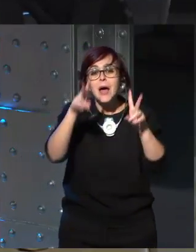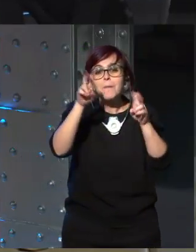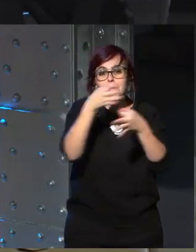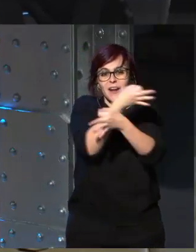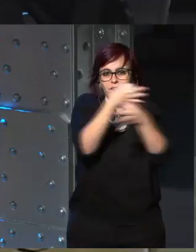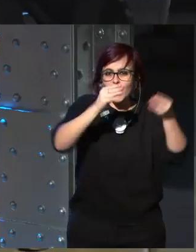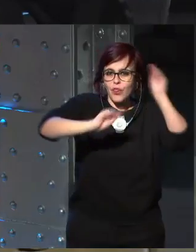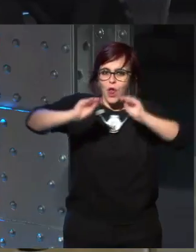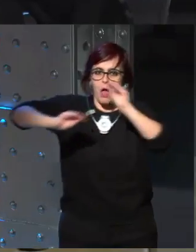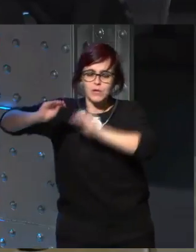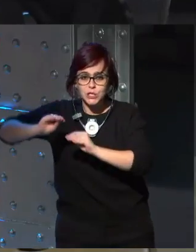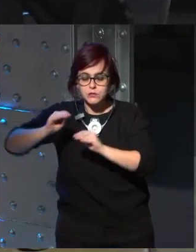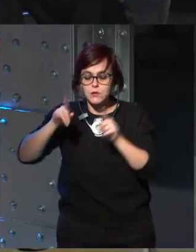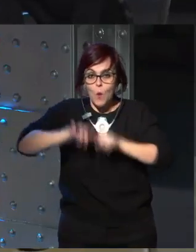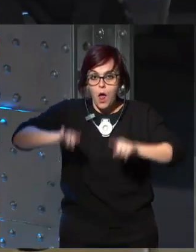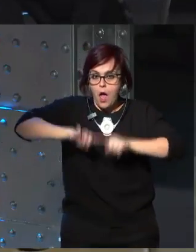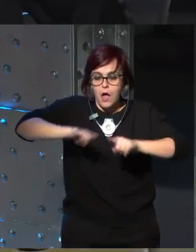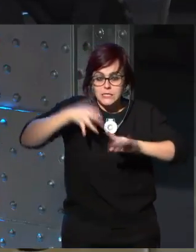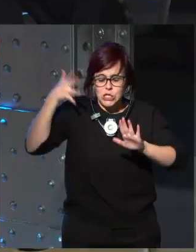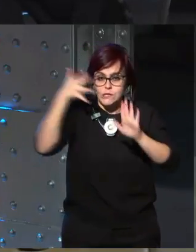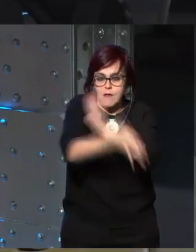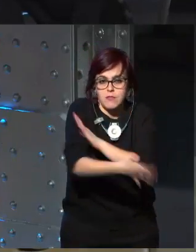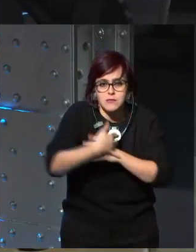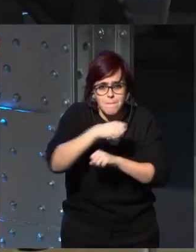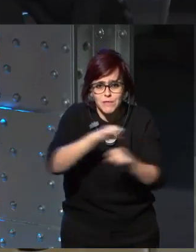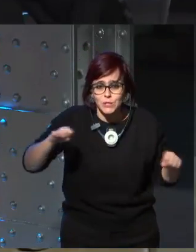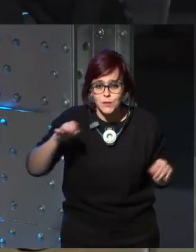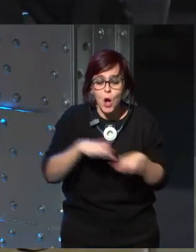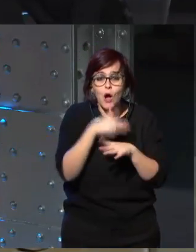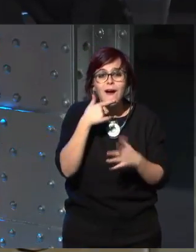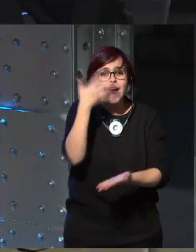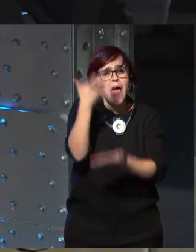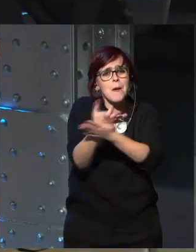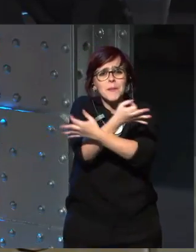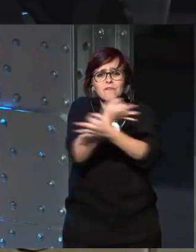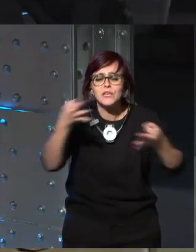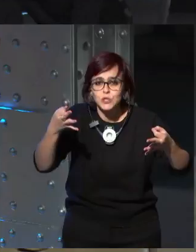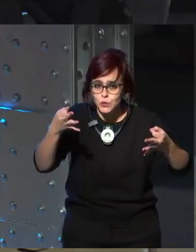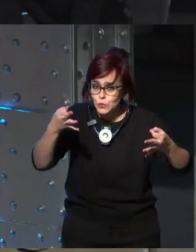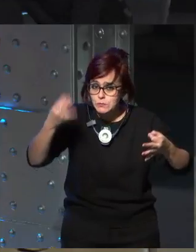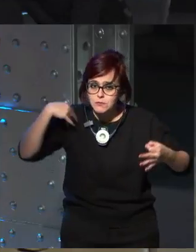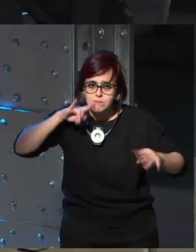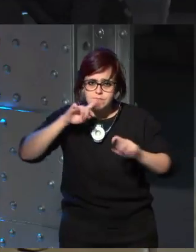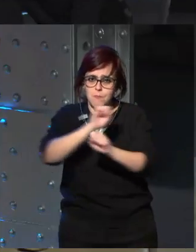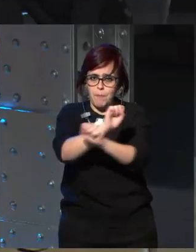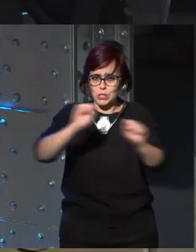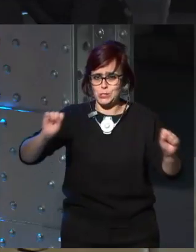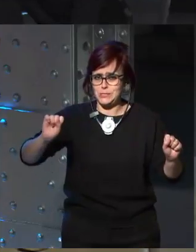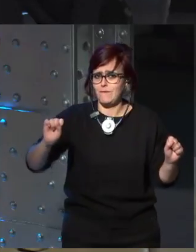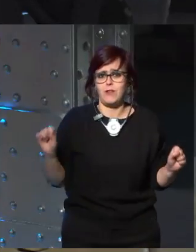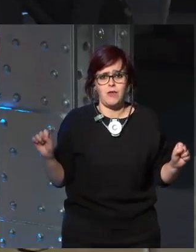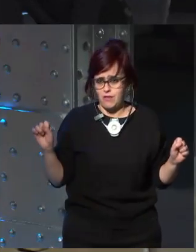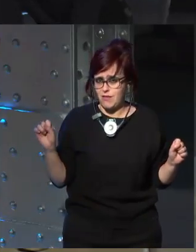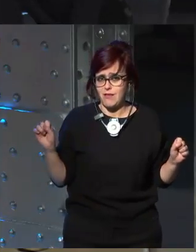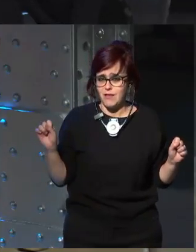to reach the point where we record sound perfectly. It's just, it can't be done because there'll always be a different